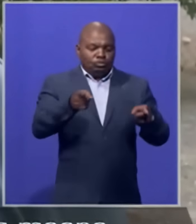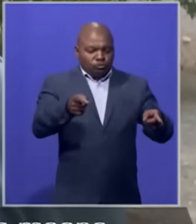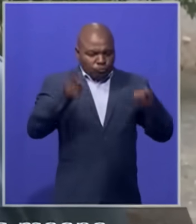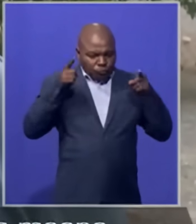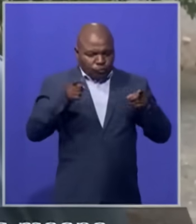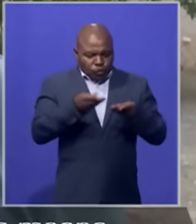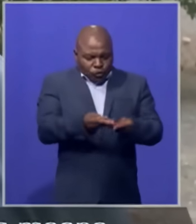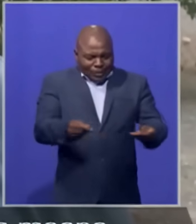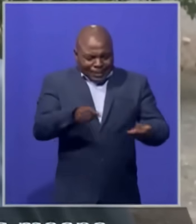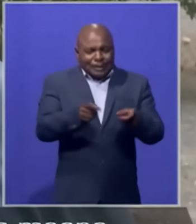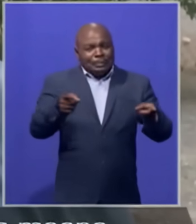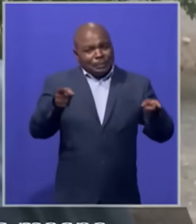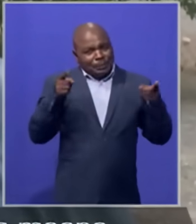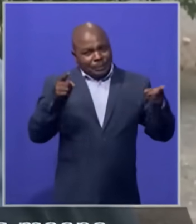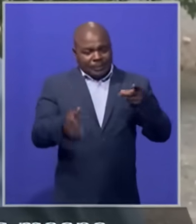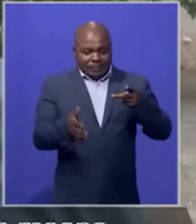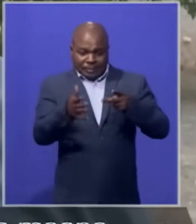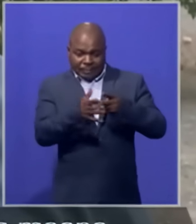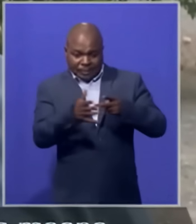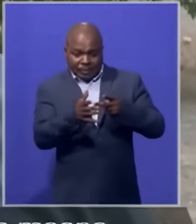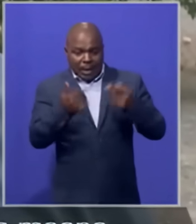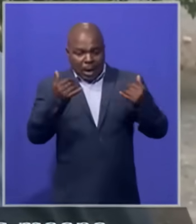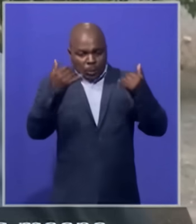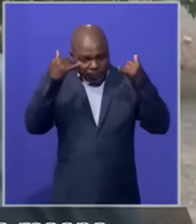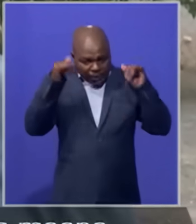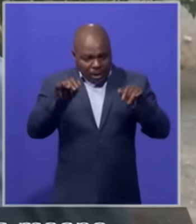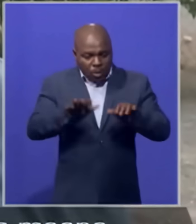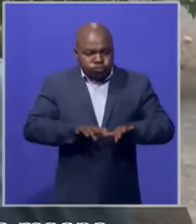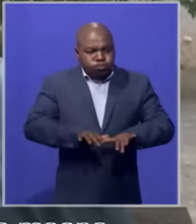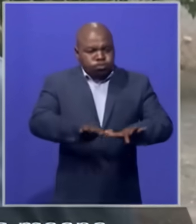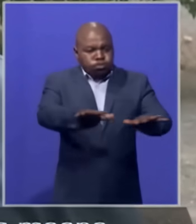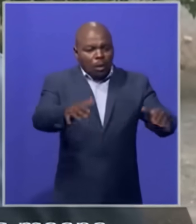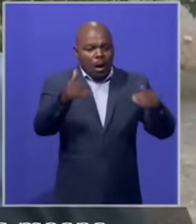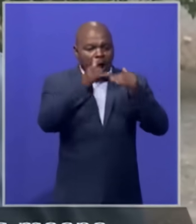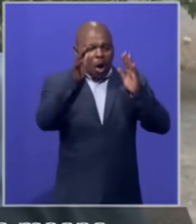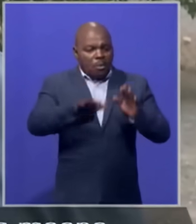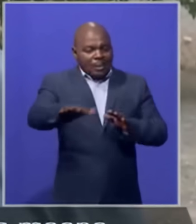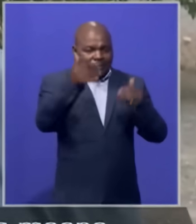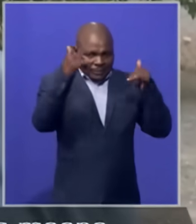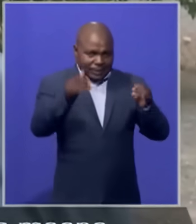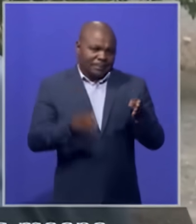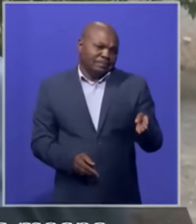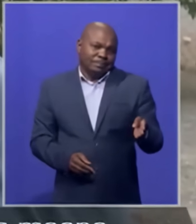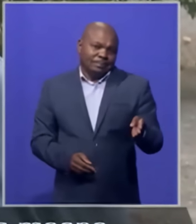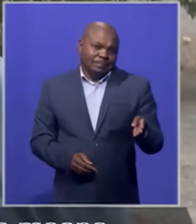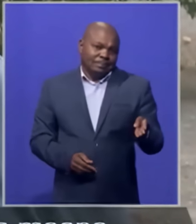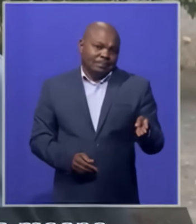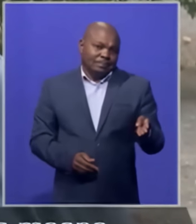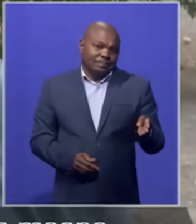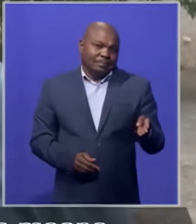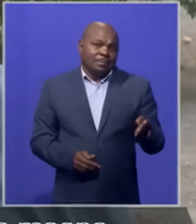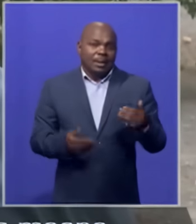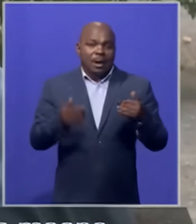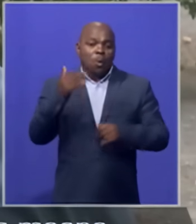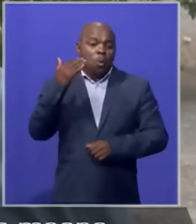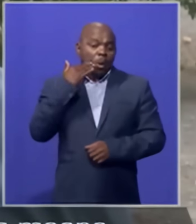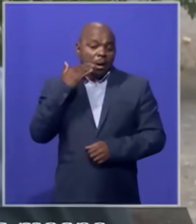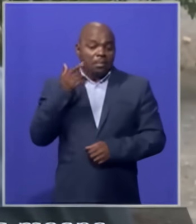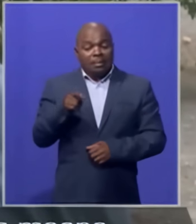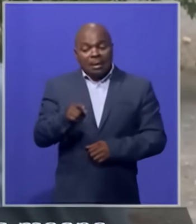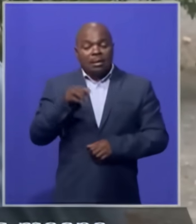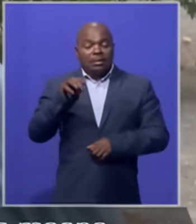seretseng seo le hore na jwalo ka ntse le teng ka hara matlo a rona hona jwale na ha pula